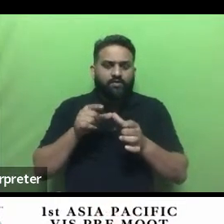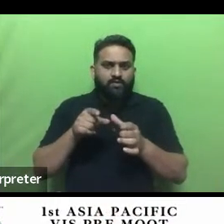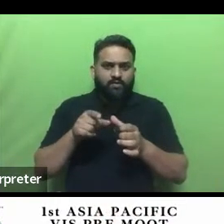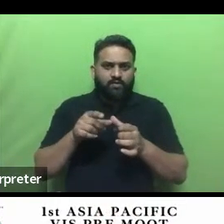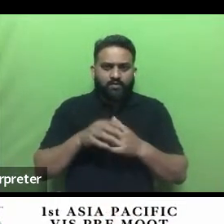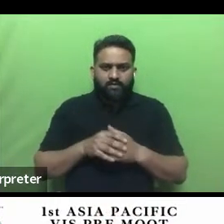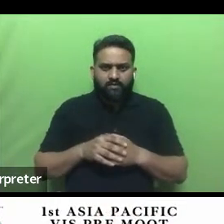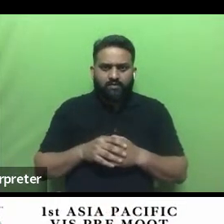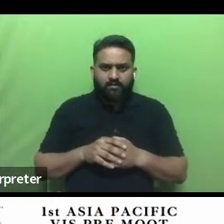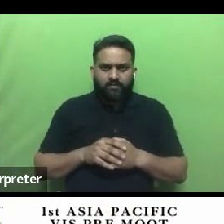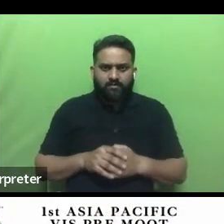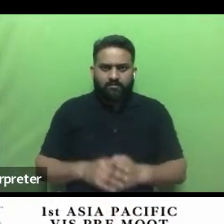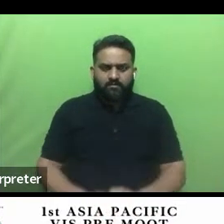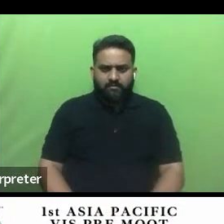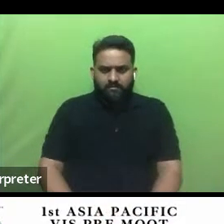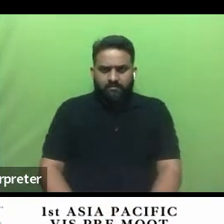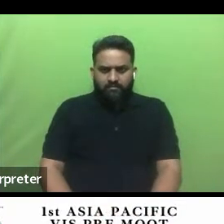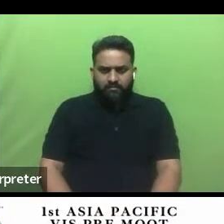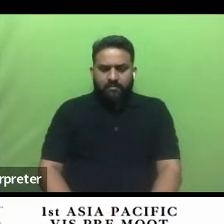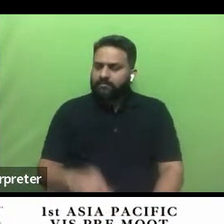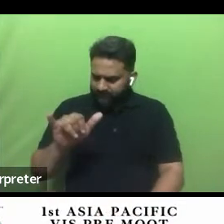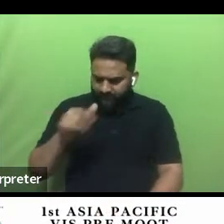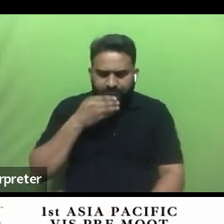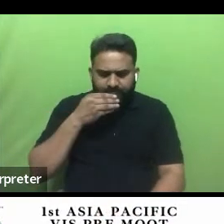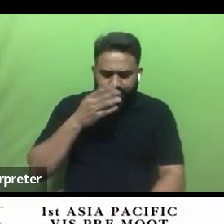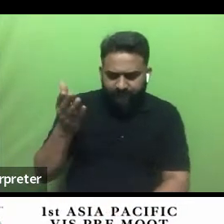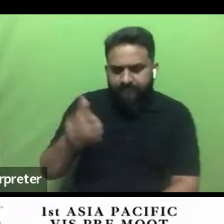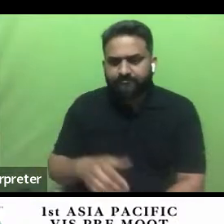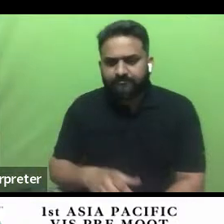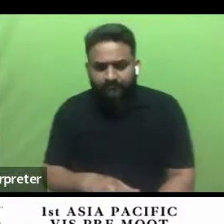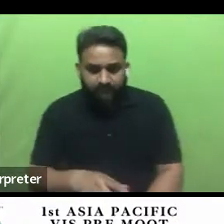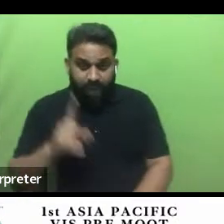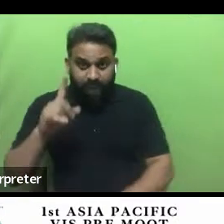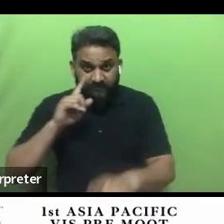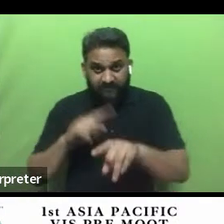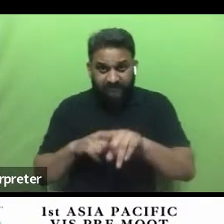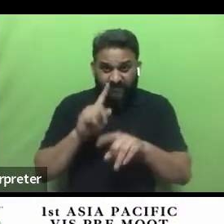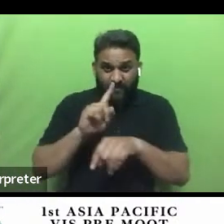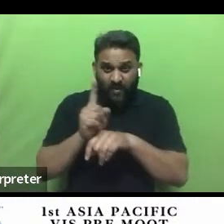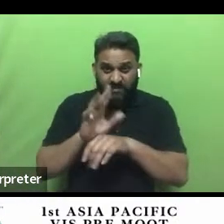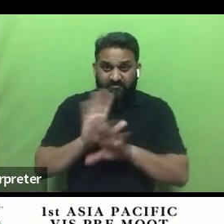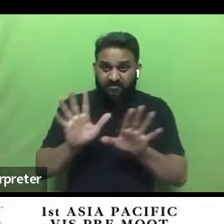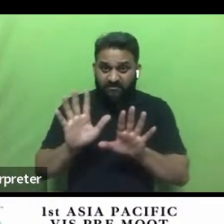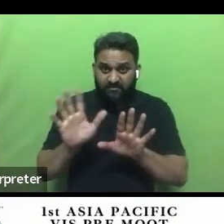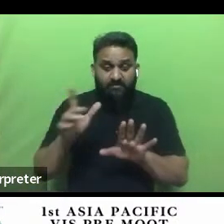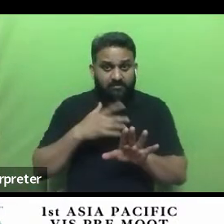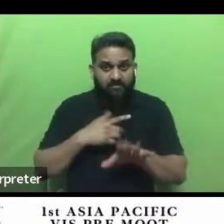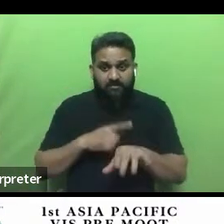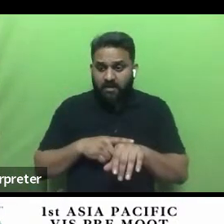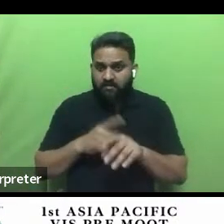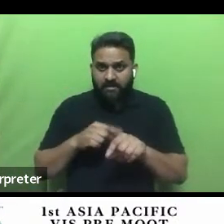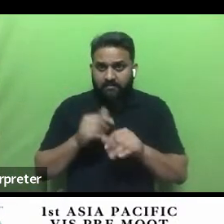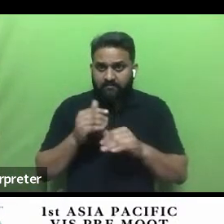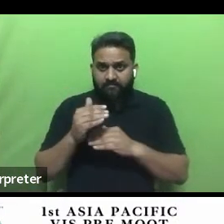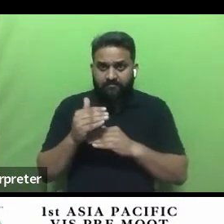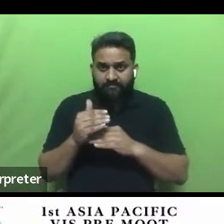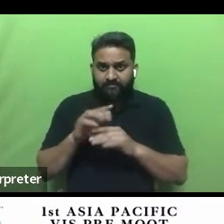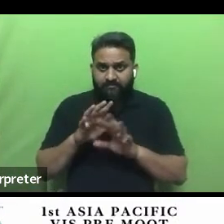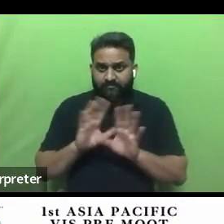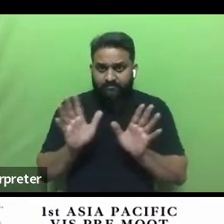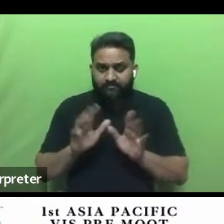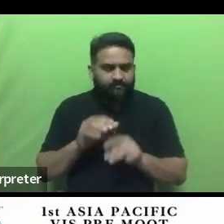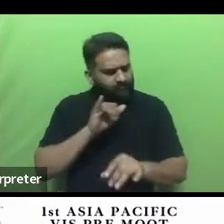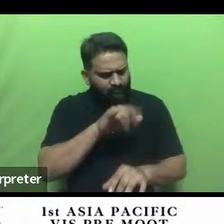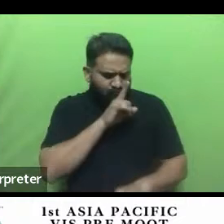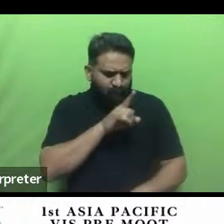jurisdiction? Yes, please, but try to keep it to 1 minute because we are running late.